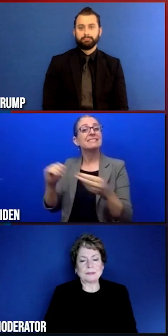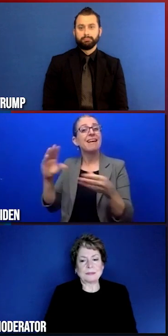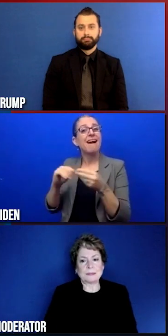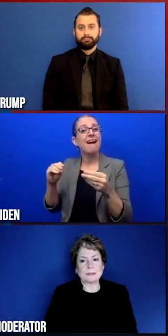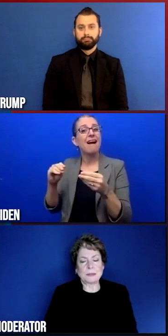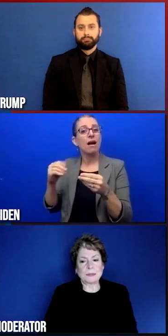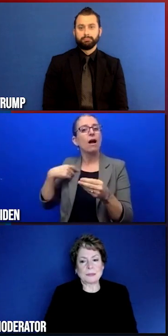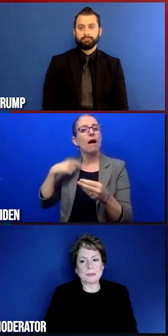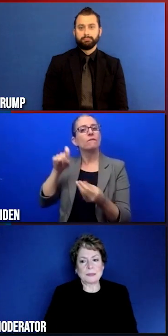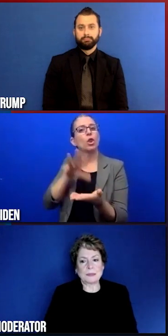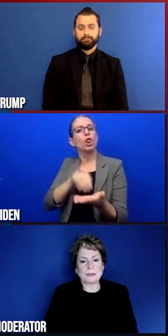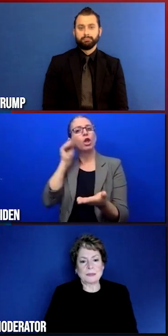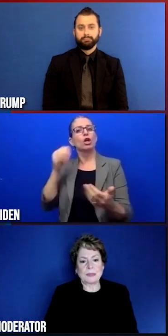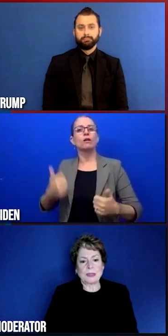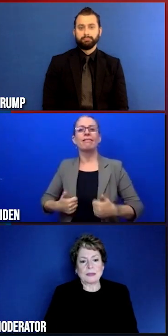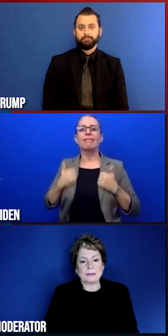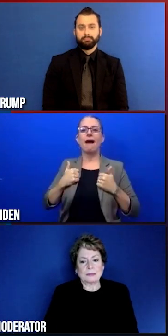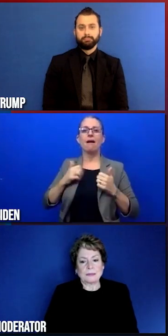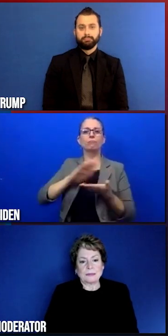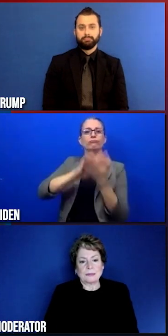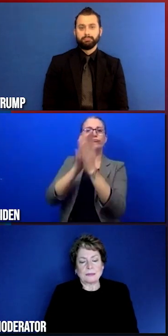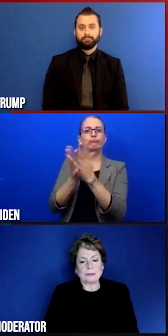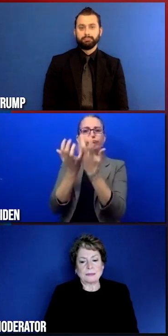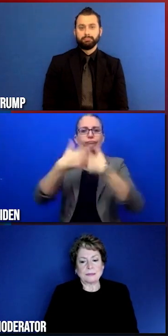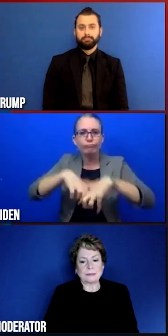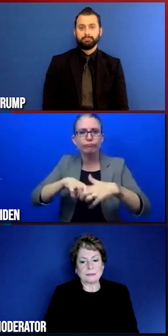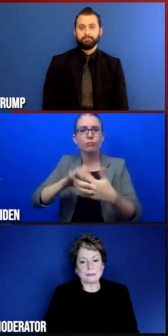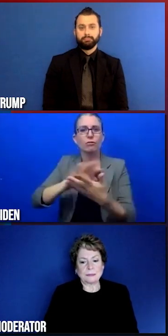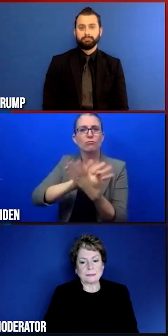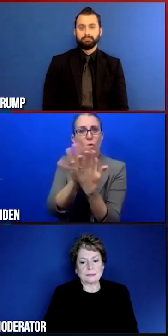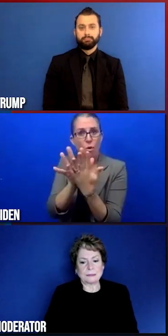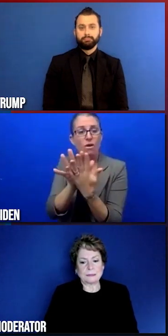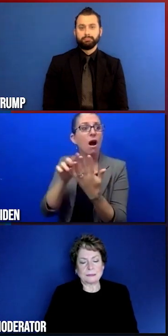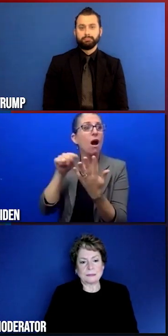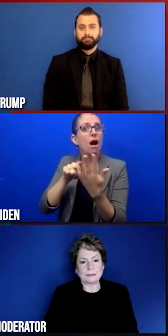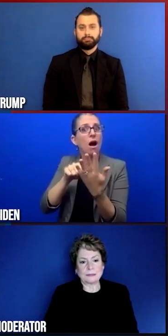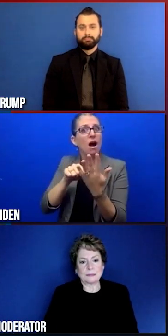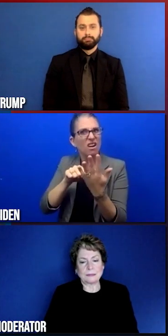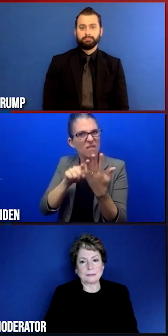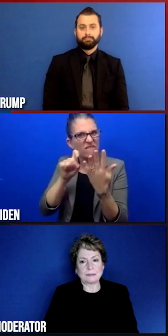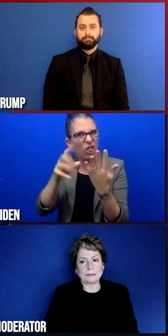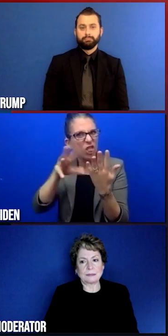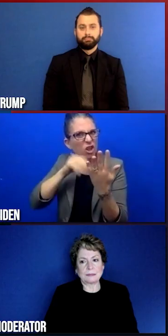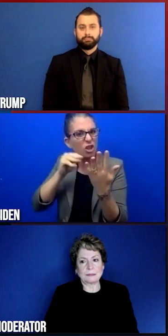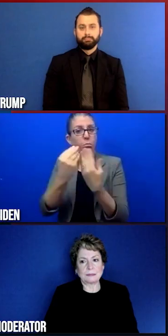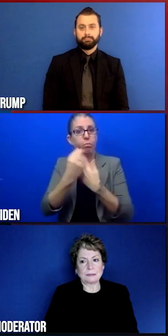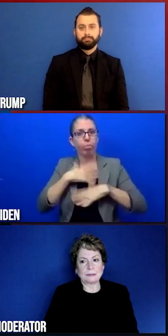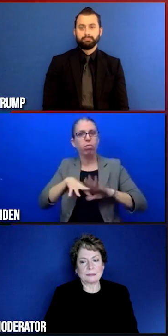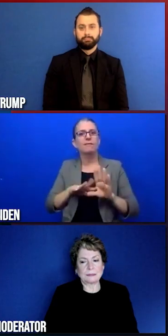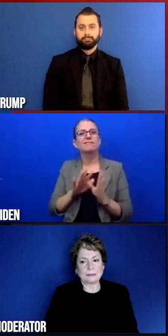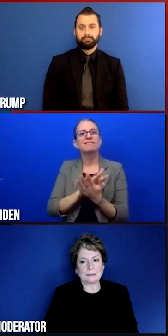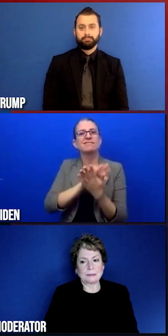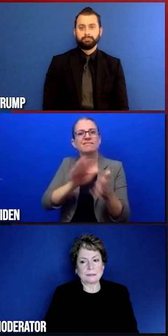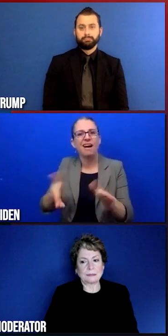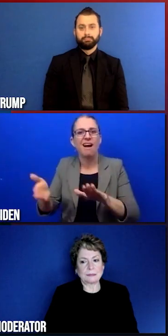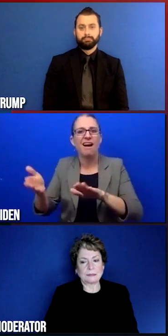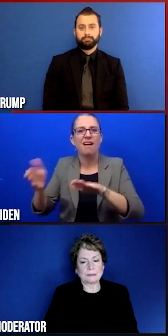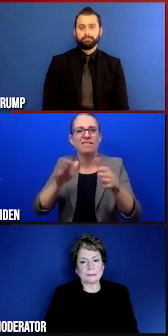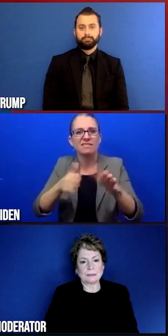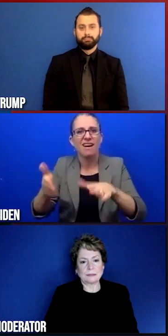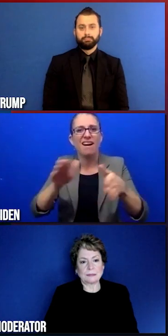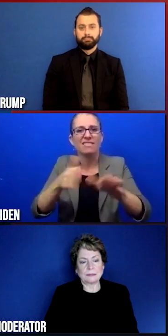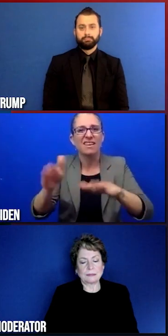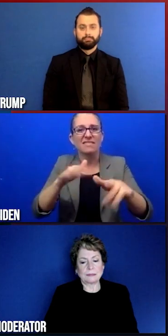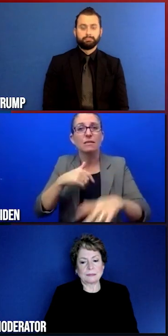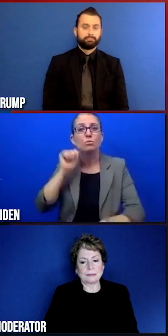You folks home will have an empty chair at the kitchen table this morning. That man or wife going to bed tonight and reaching over to try to touch their, out of